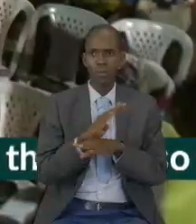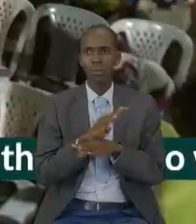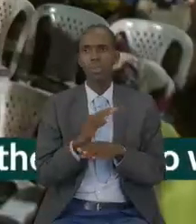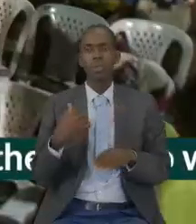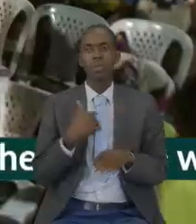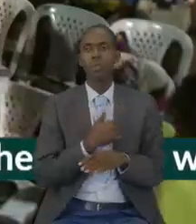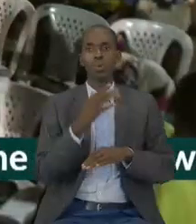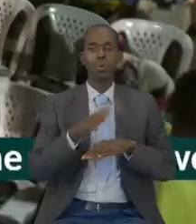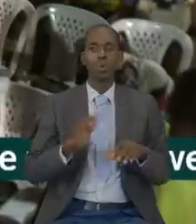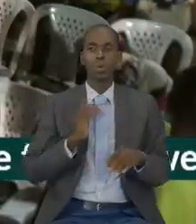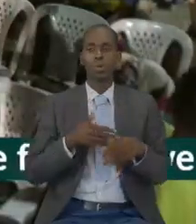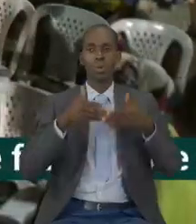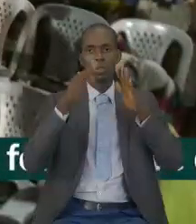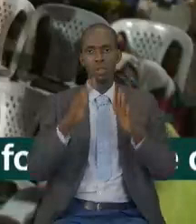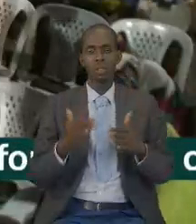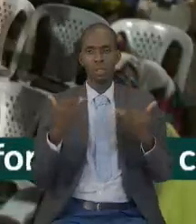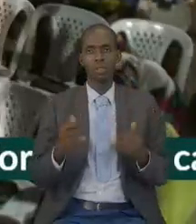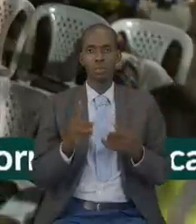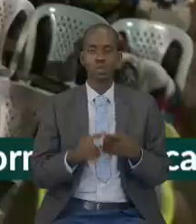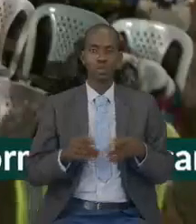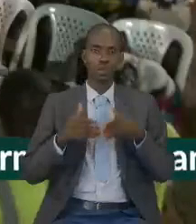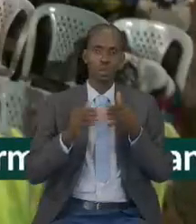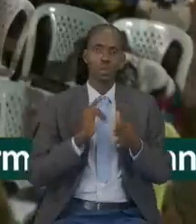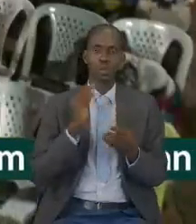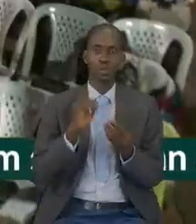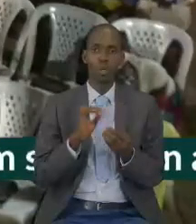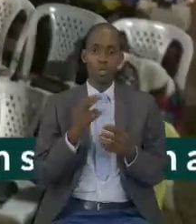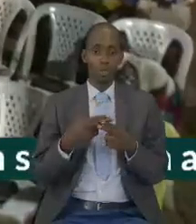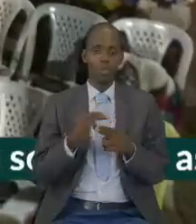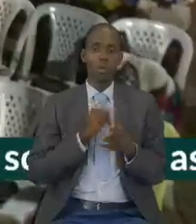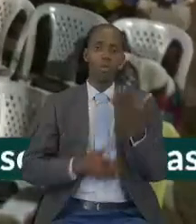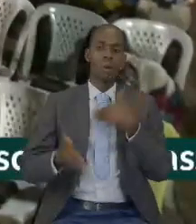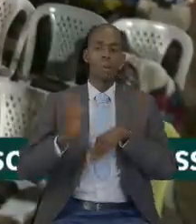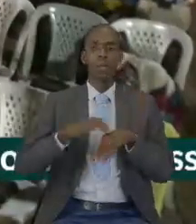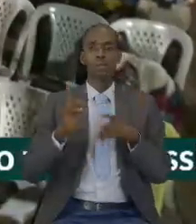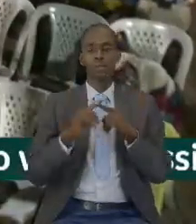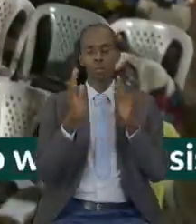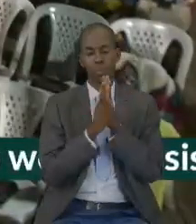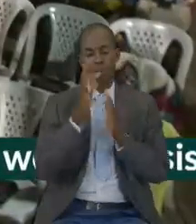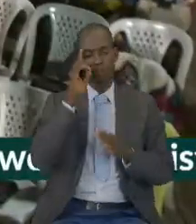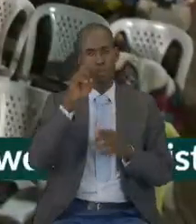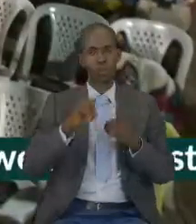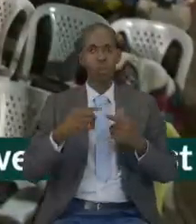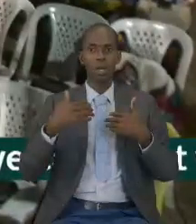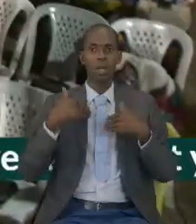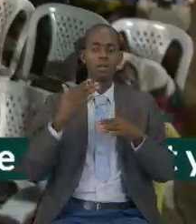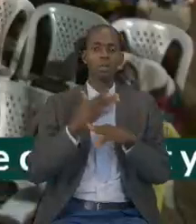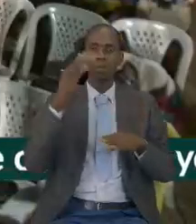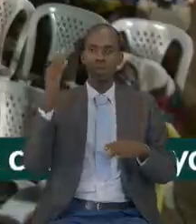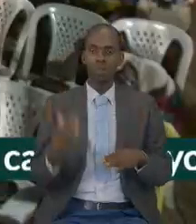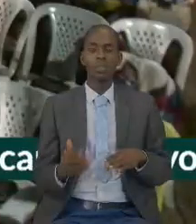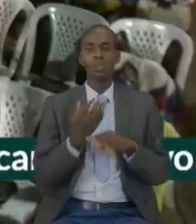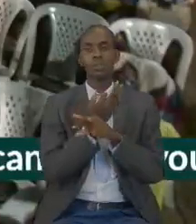now. After that, I'll be back to pray for you to have a total supernatural